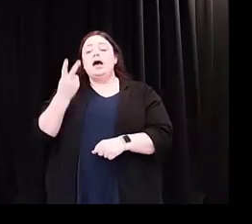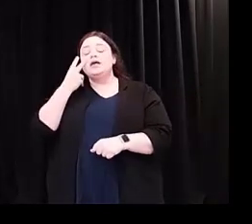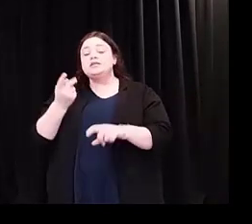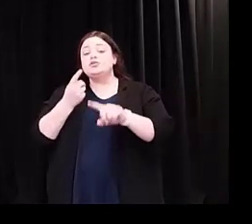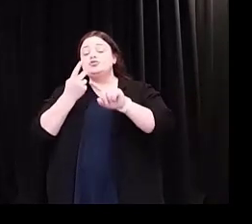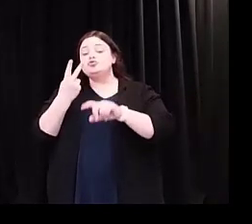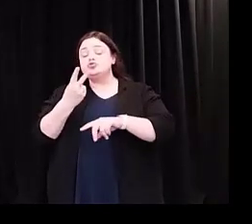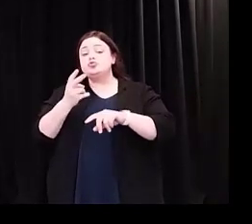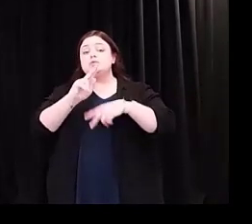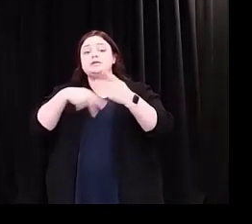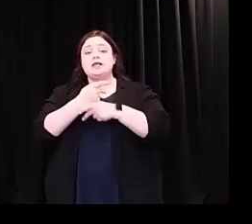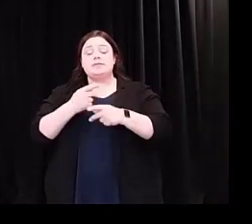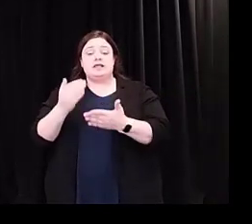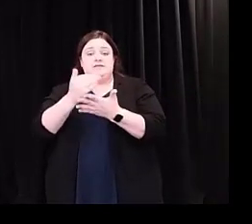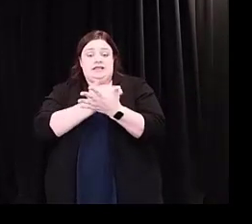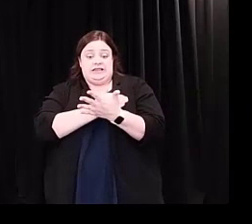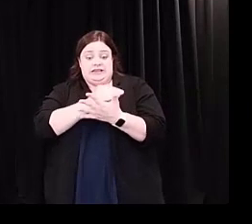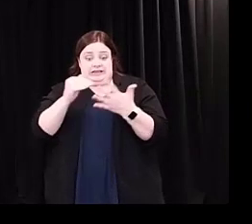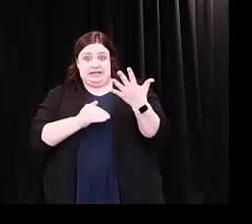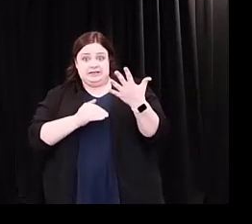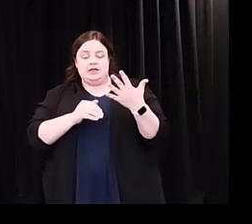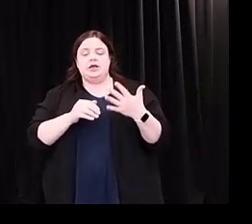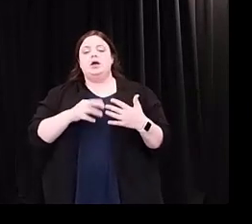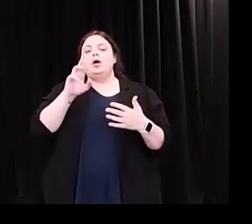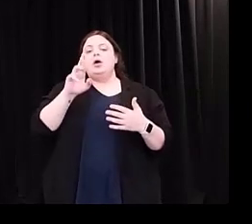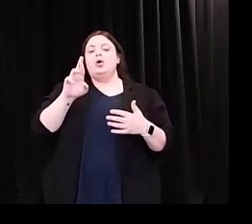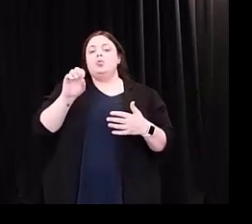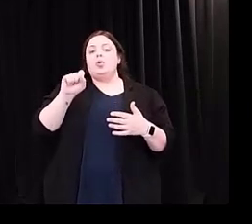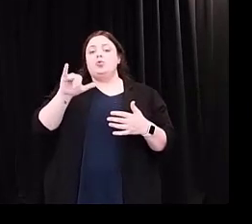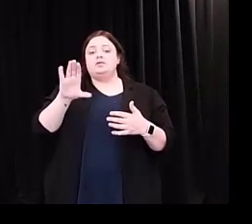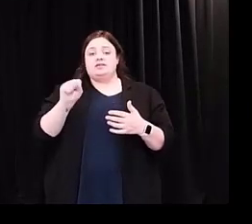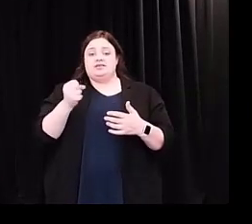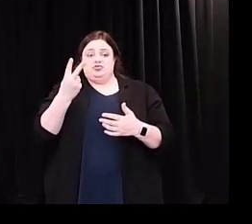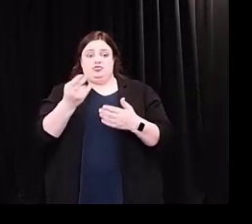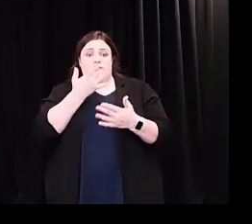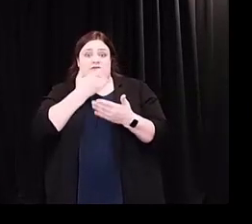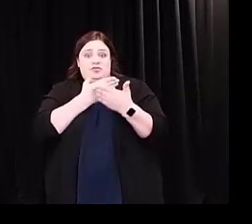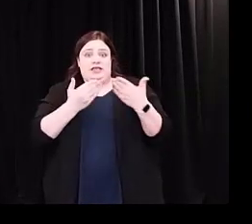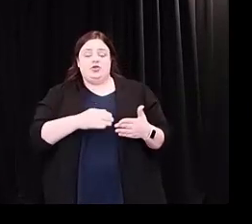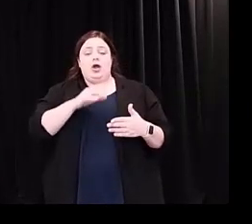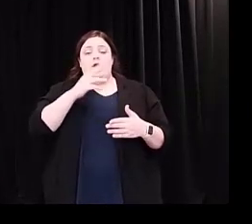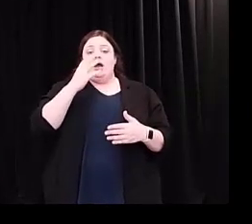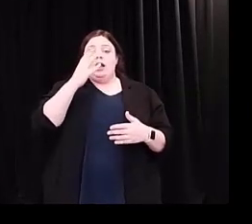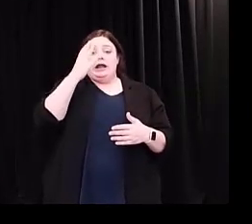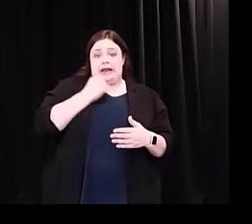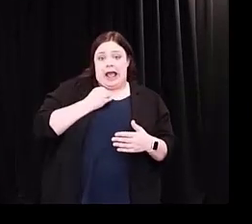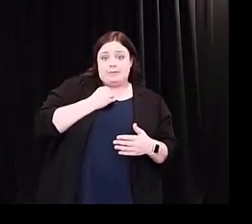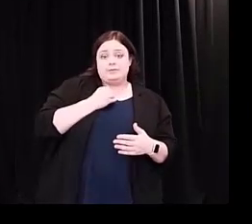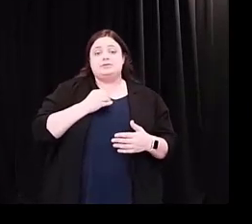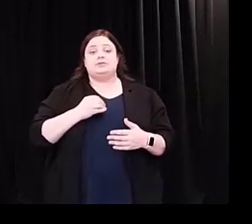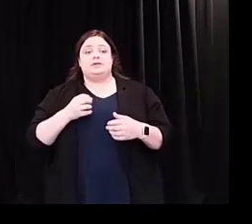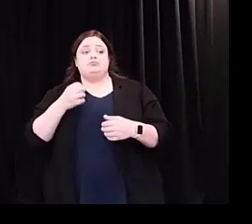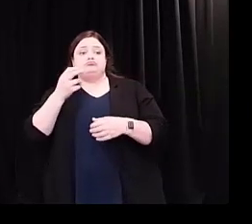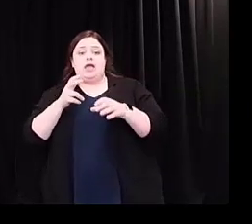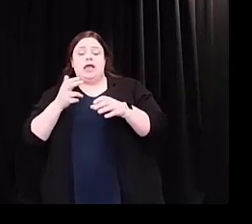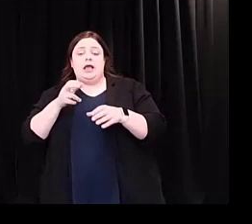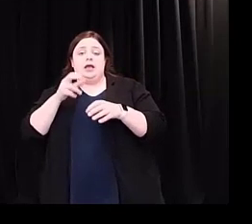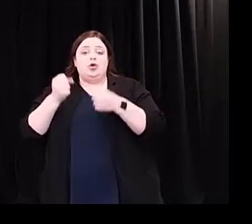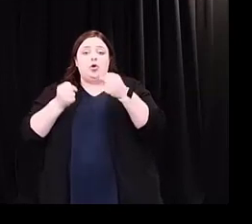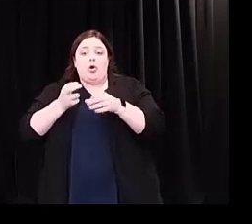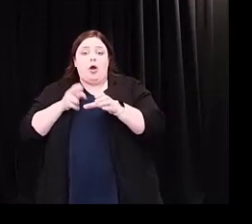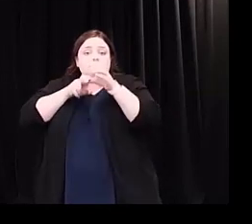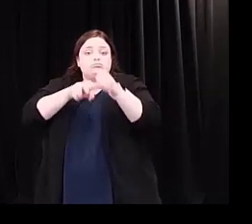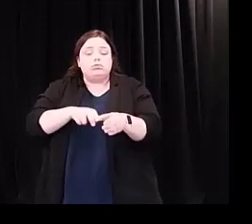lists. Rosie's favorite things are naps, treats, and car rides. Another list, her least favorite things